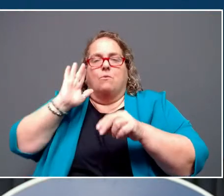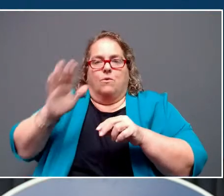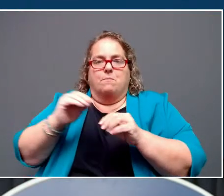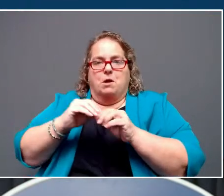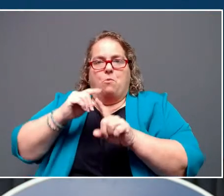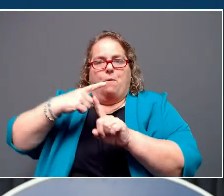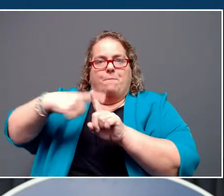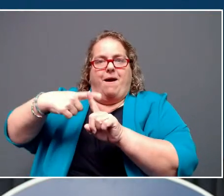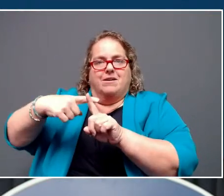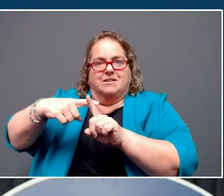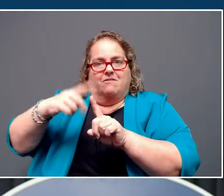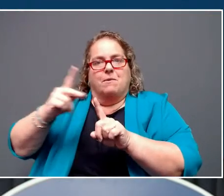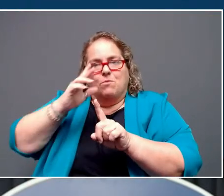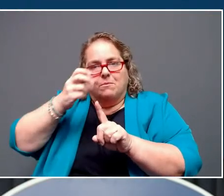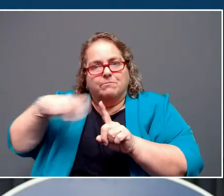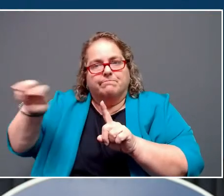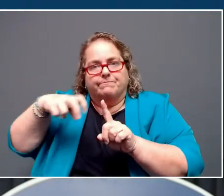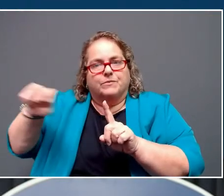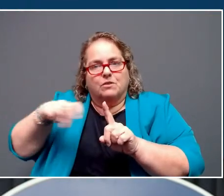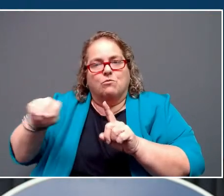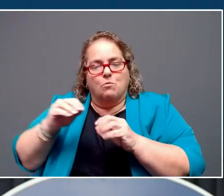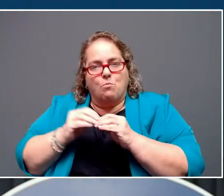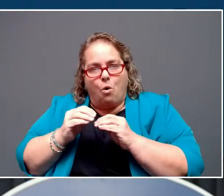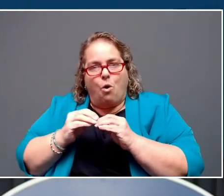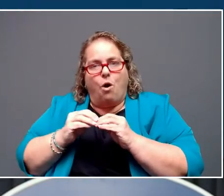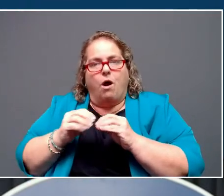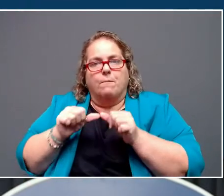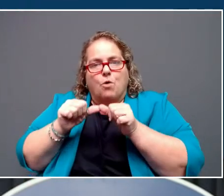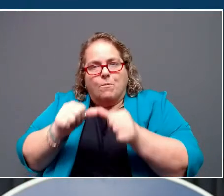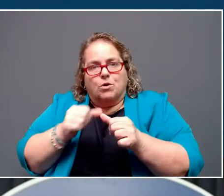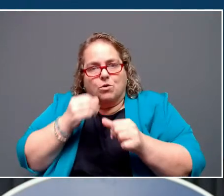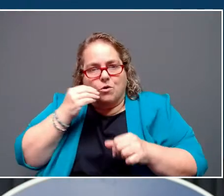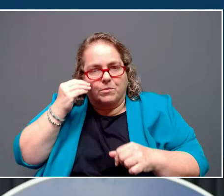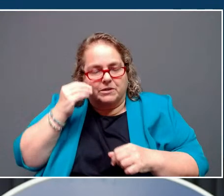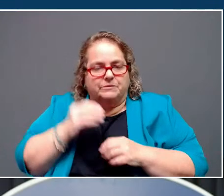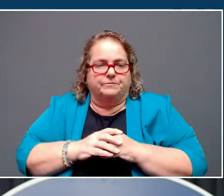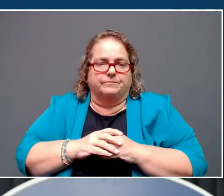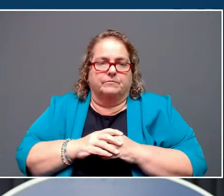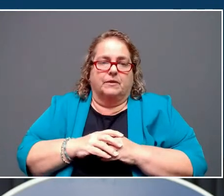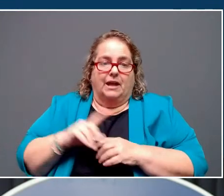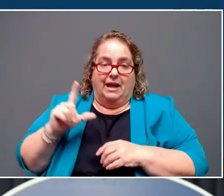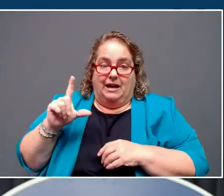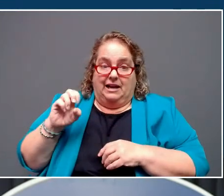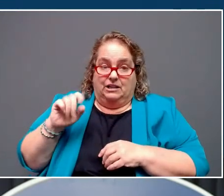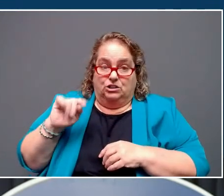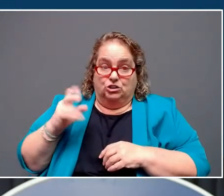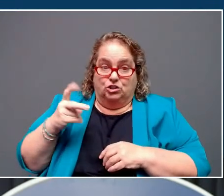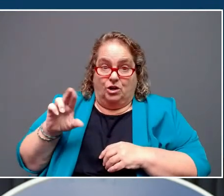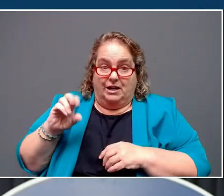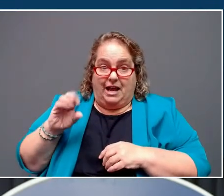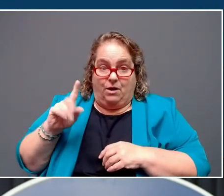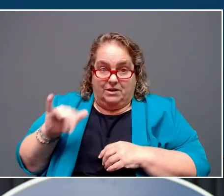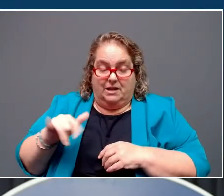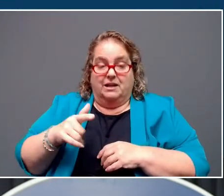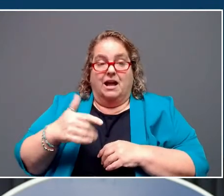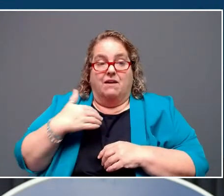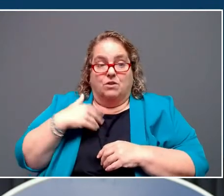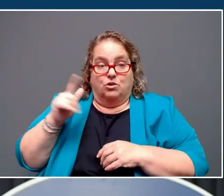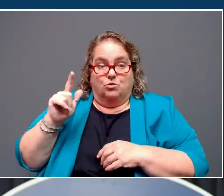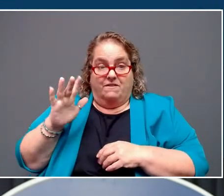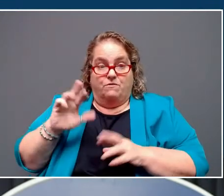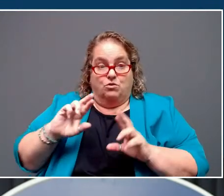we talked. The Letcher County, we now have not only 25 that we got ready, but 25 are